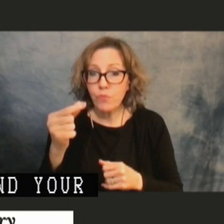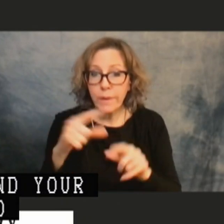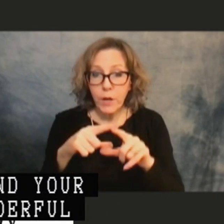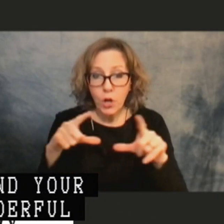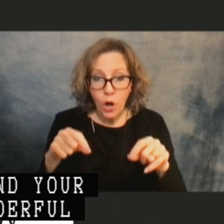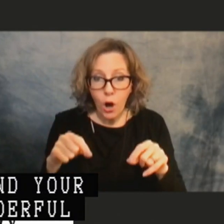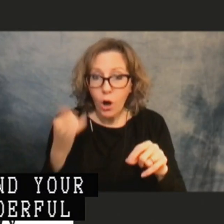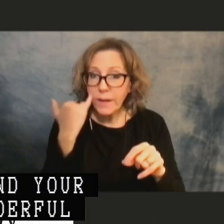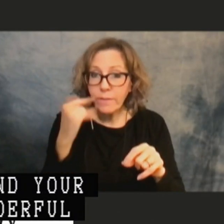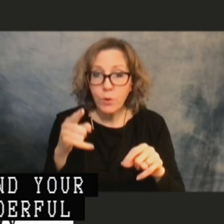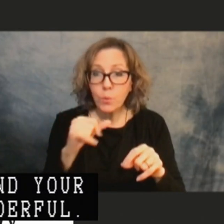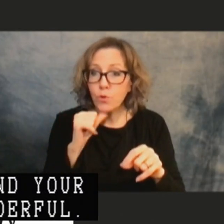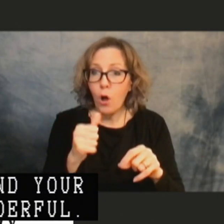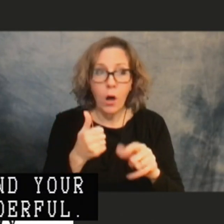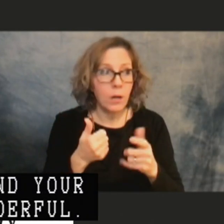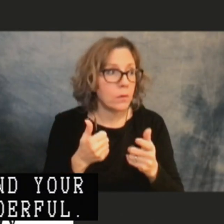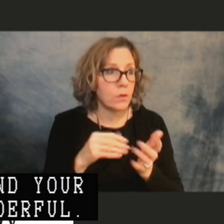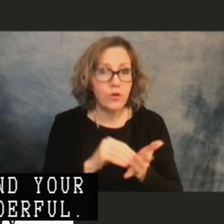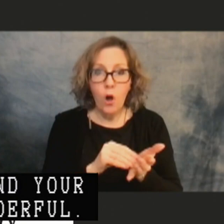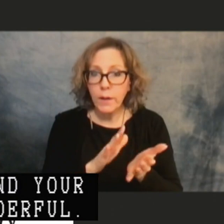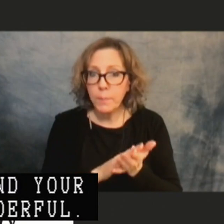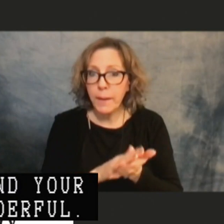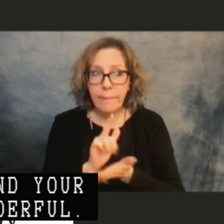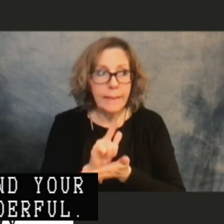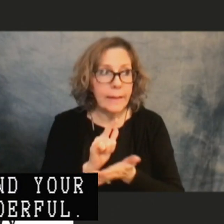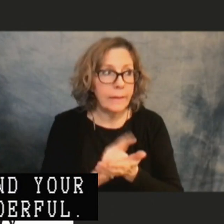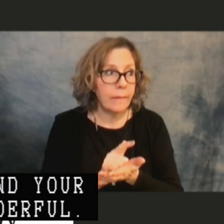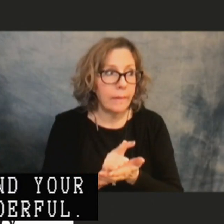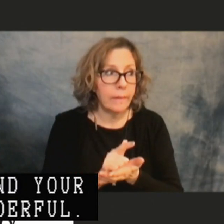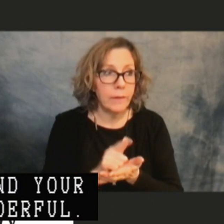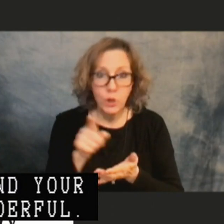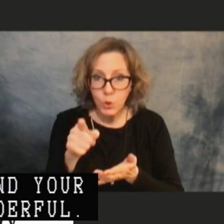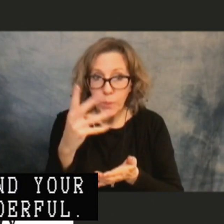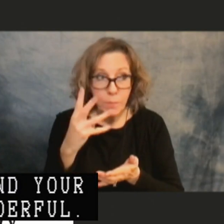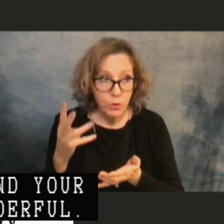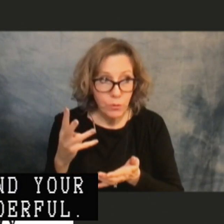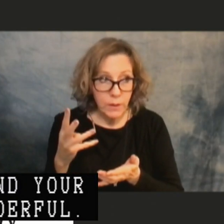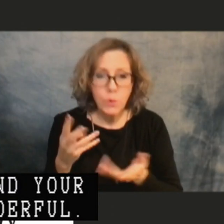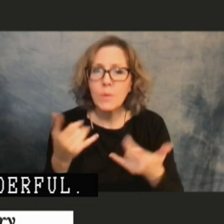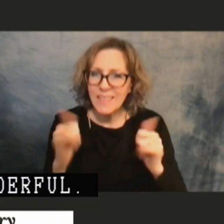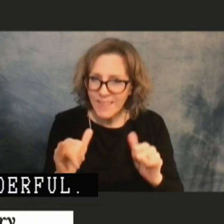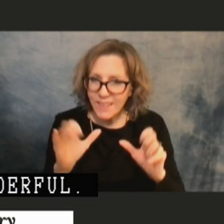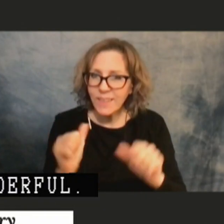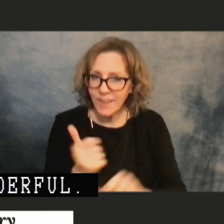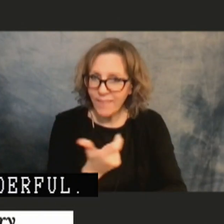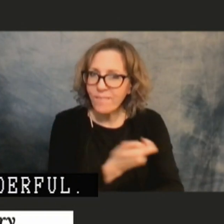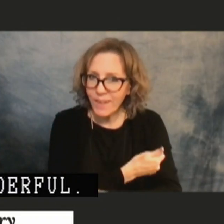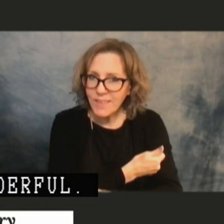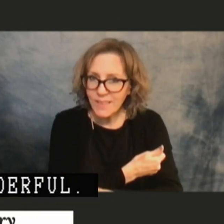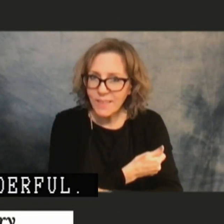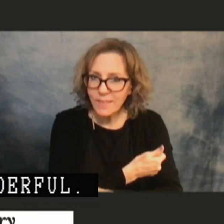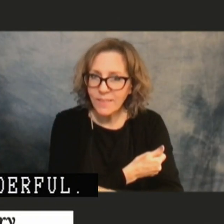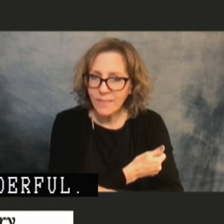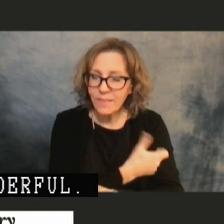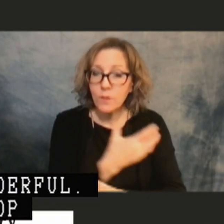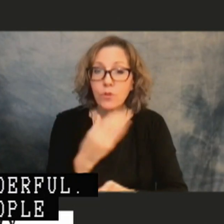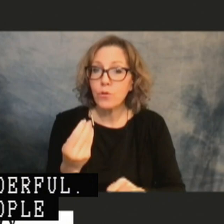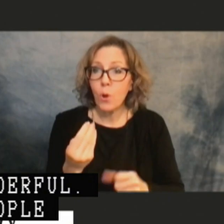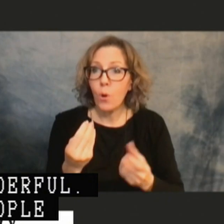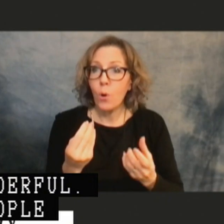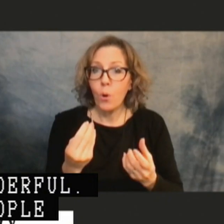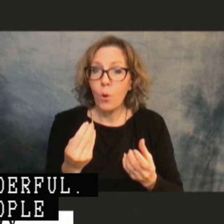a vaccine will not impact you or your family's immigration status. And the public charge rule does